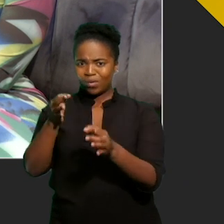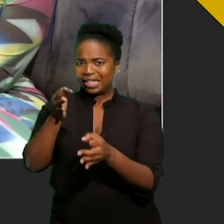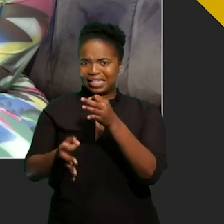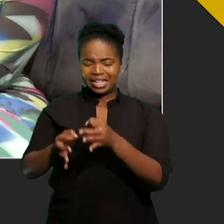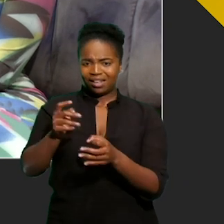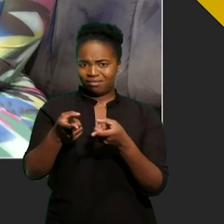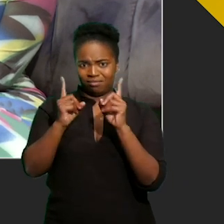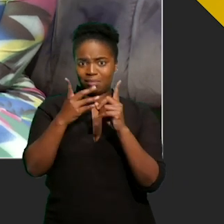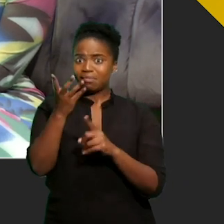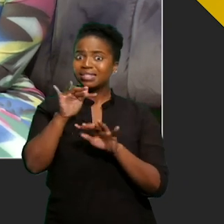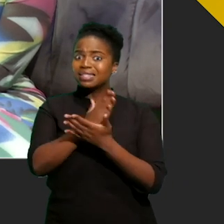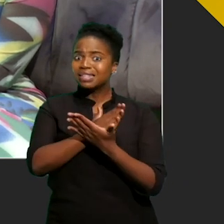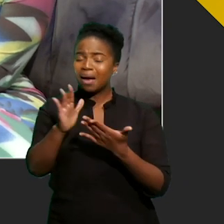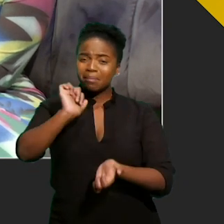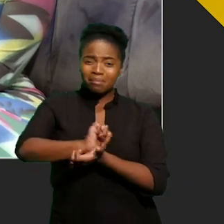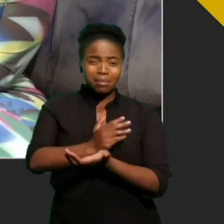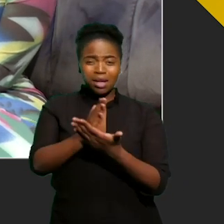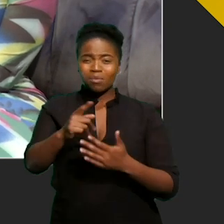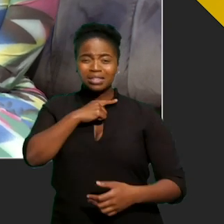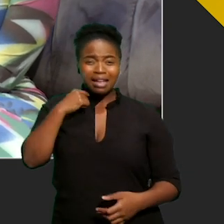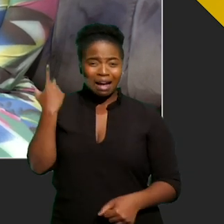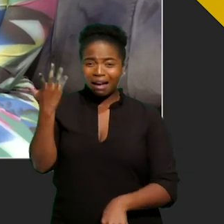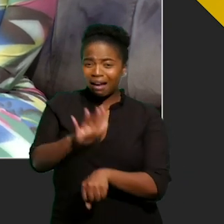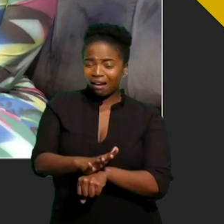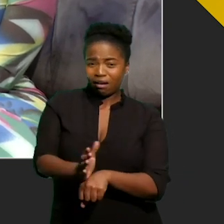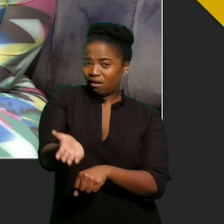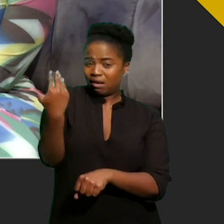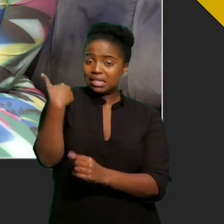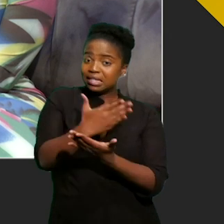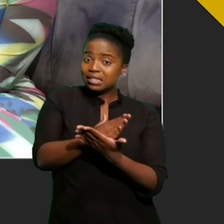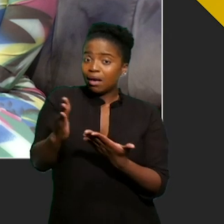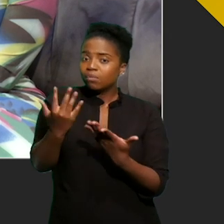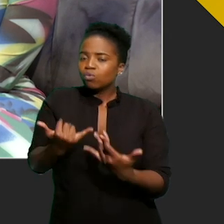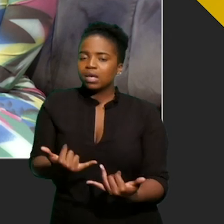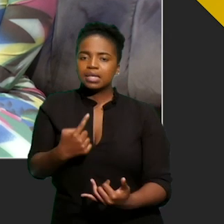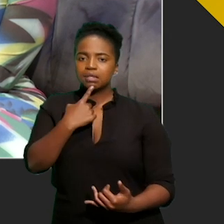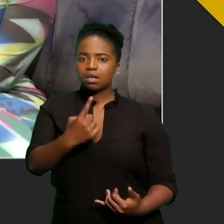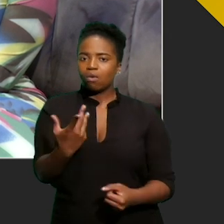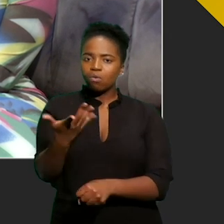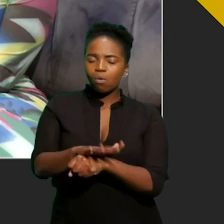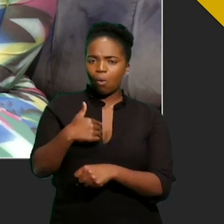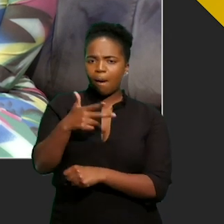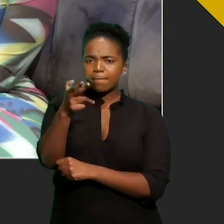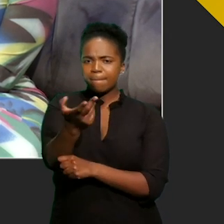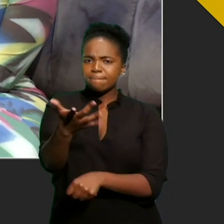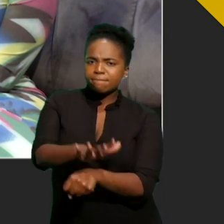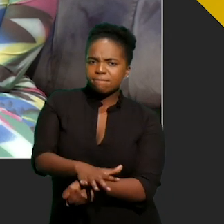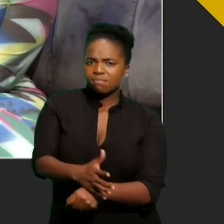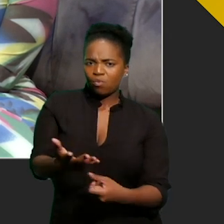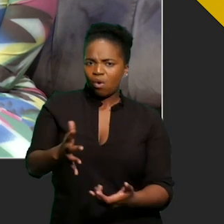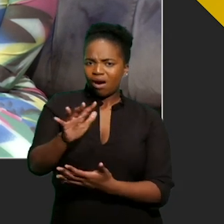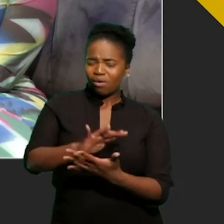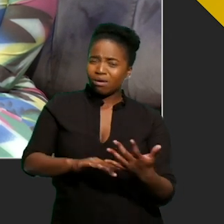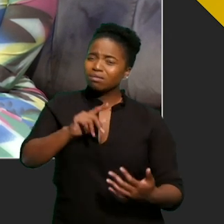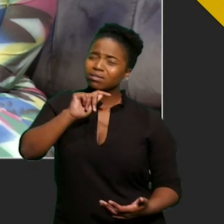politically. People get arrested. People die, people get arrested from back in the day, even today. This is about Aikagaseko or Utuchuliwe. And